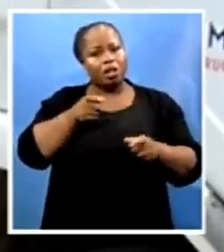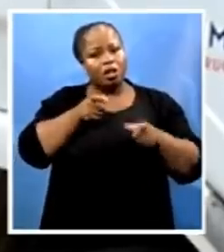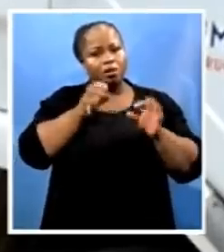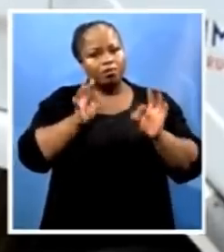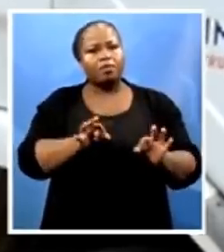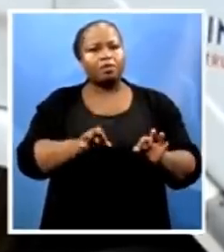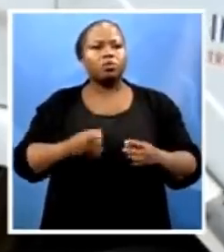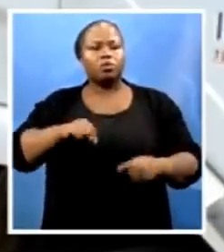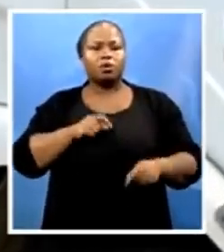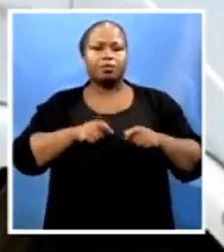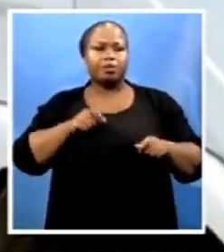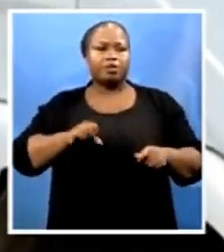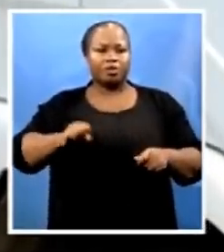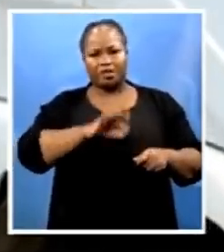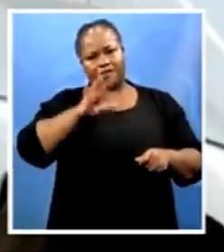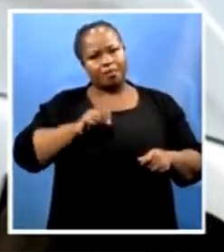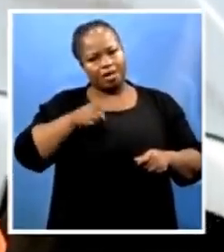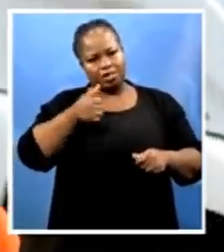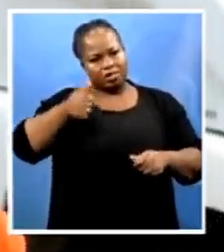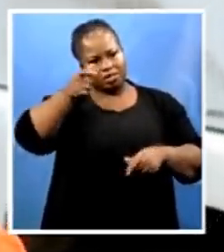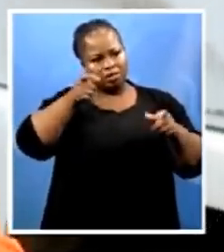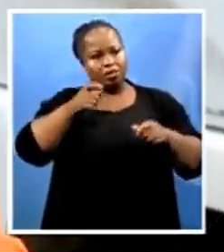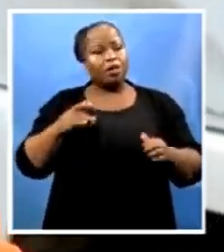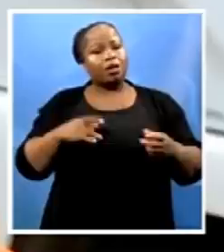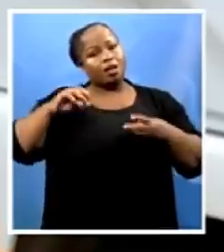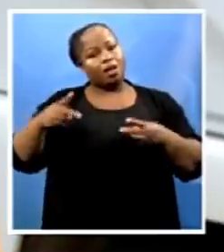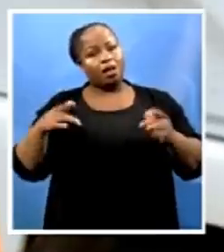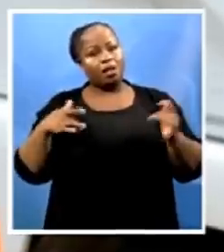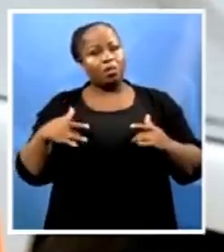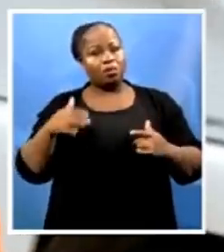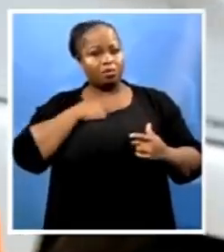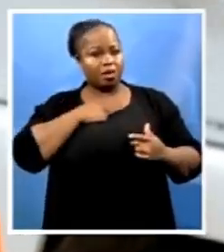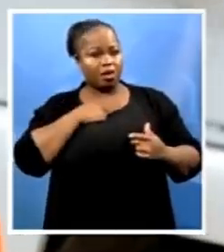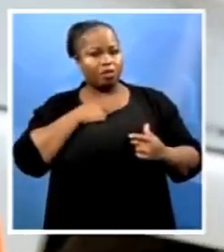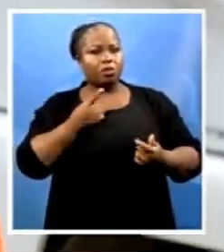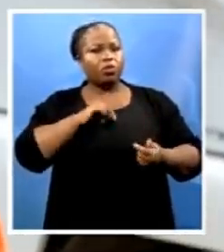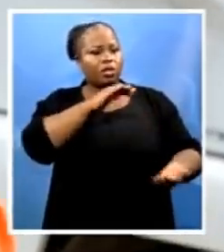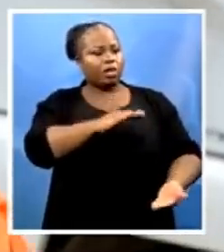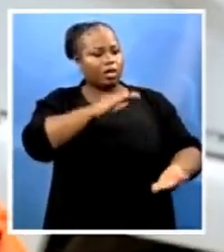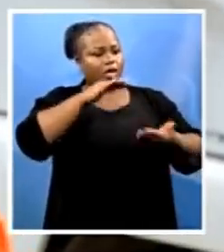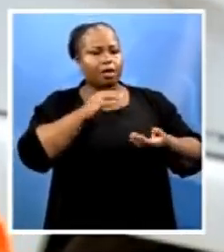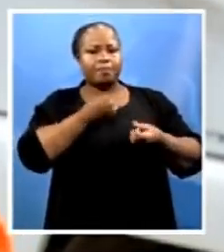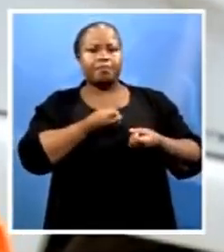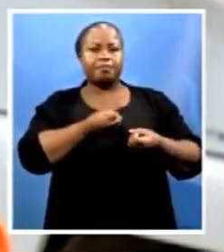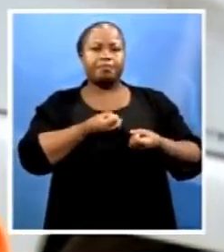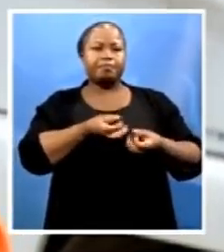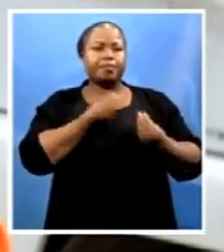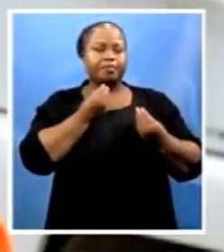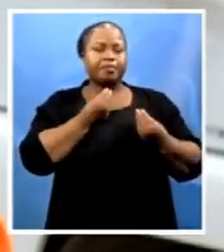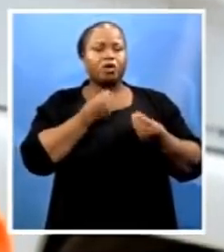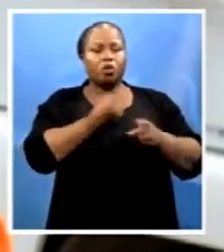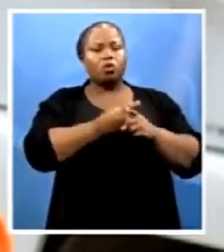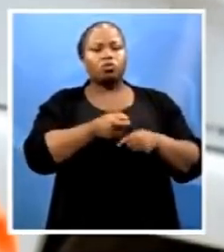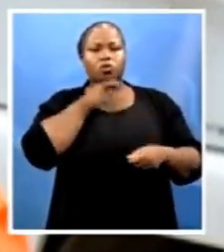my concern as well, we receive a number of comments, the very negative